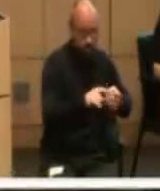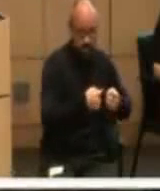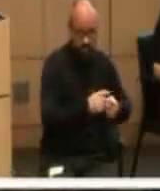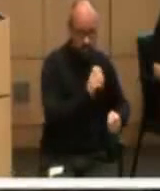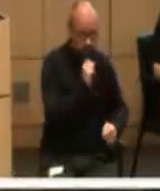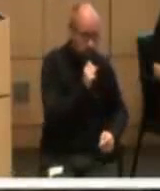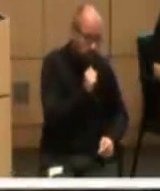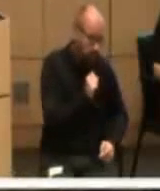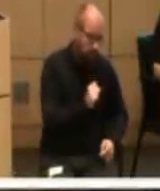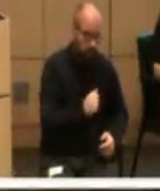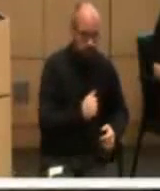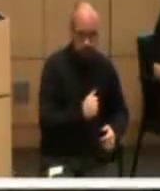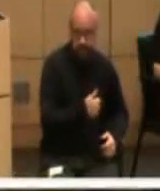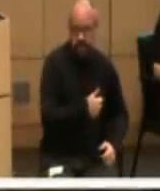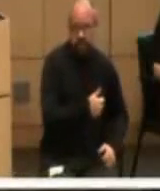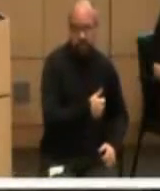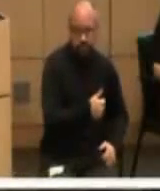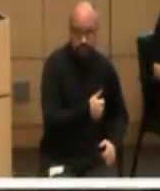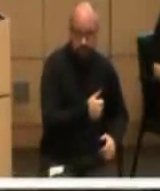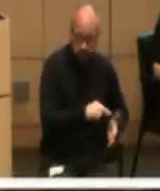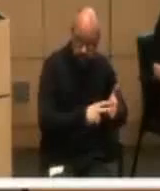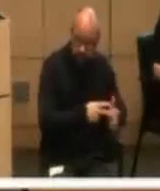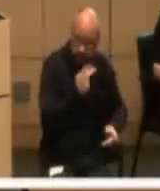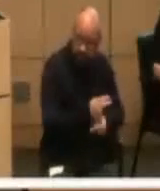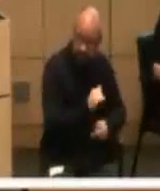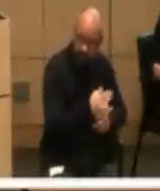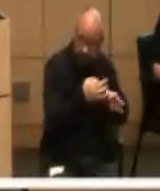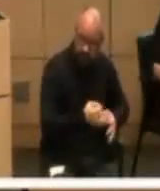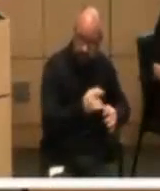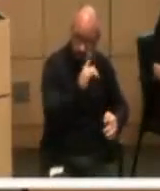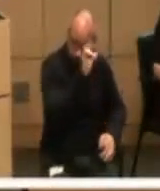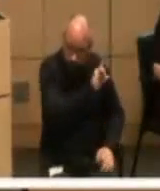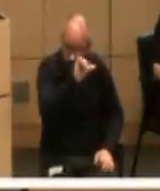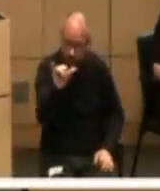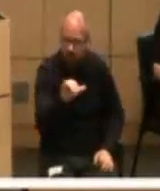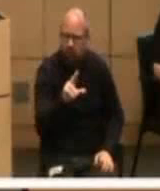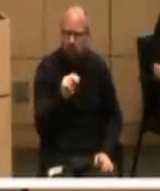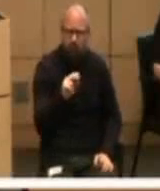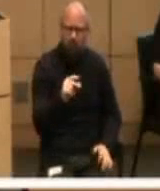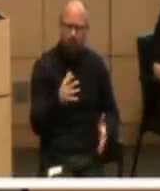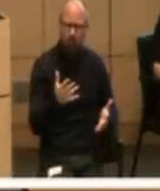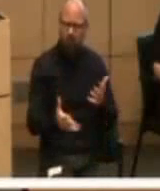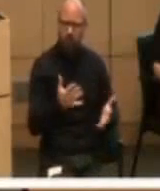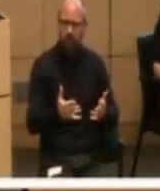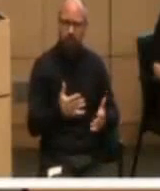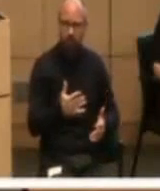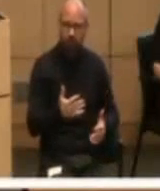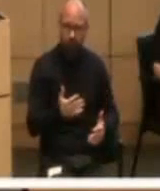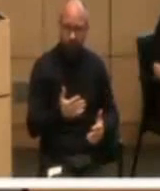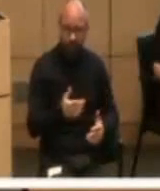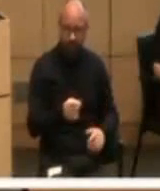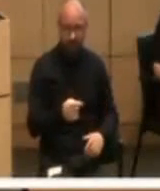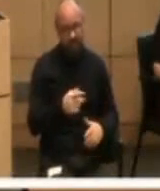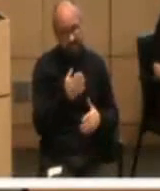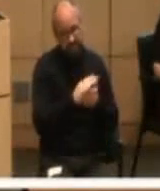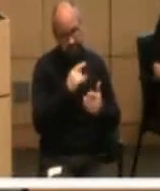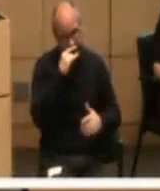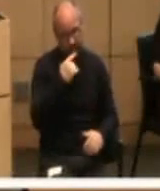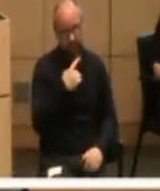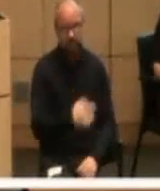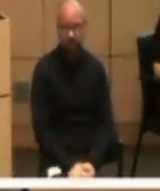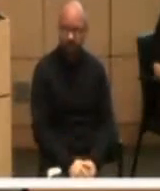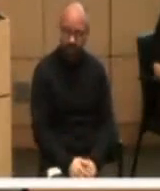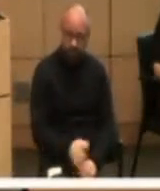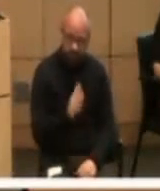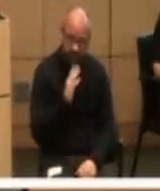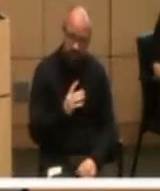mm-hmm. doesn't mean that's a decision for the rest of their lives. Right. Mm-hmm. And so some of the kids kind of look at me like, this again? They want to talk to me about amplification